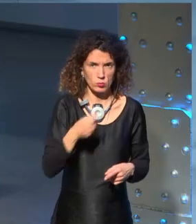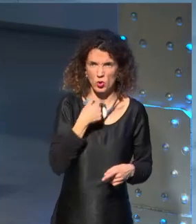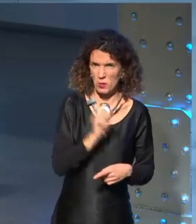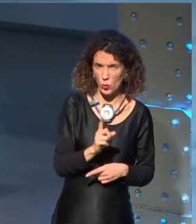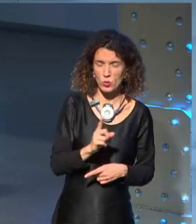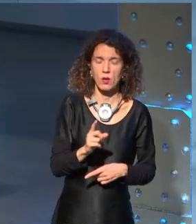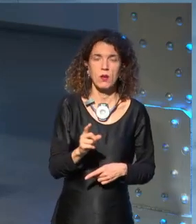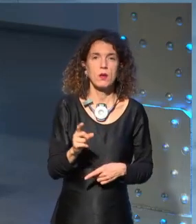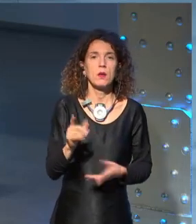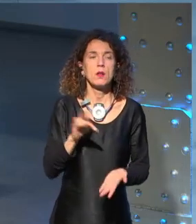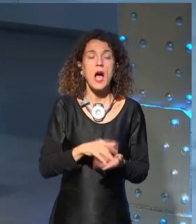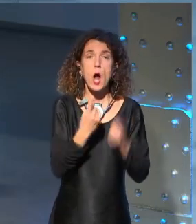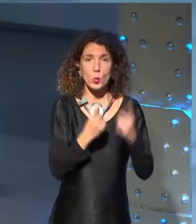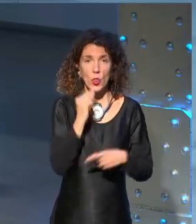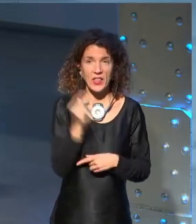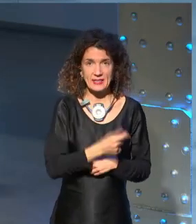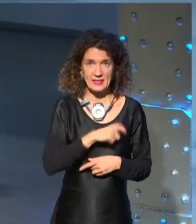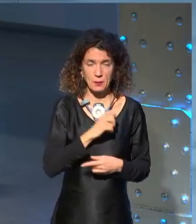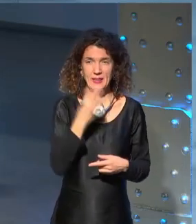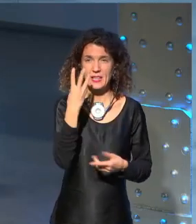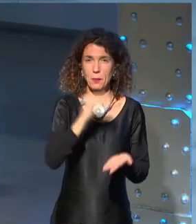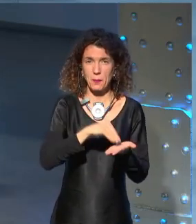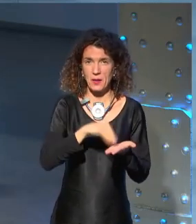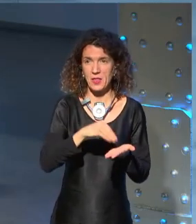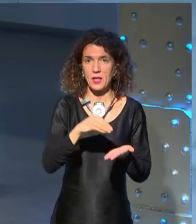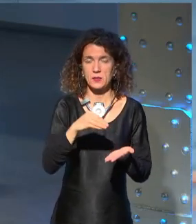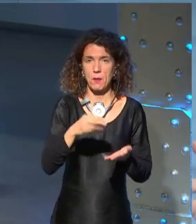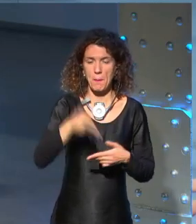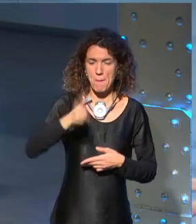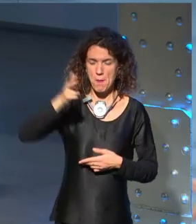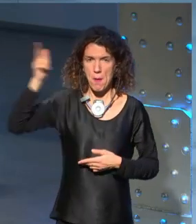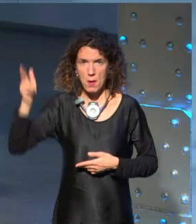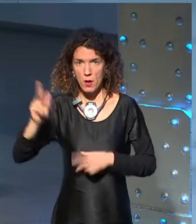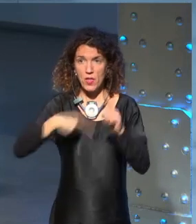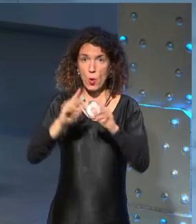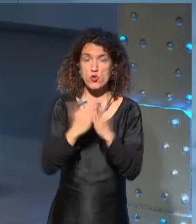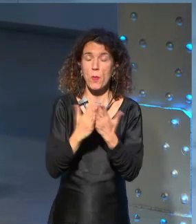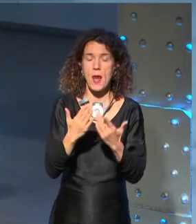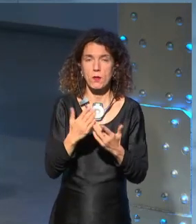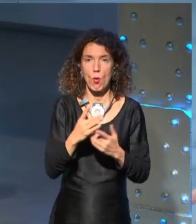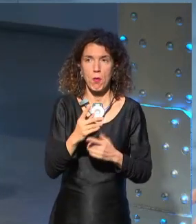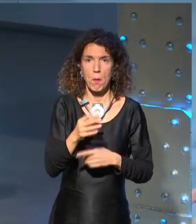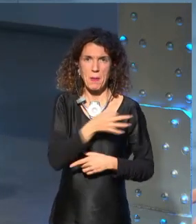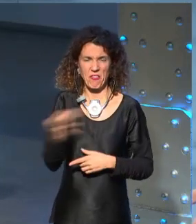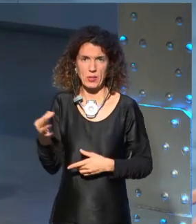fine. There's got to be some kind of human reality in it, or to me it's not interesting.